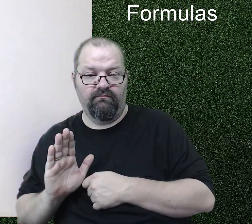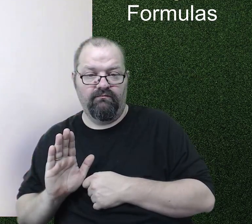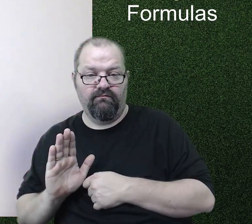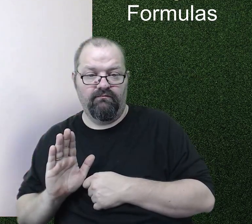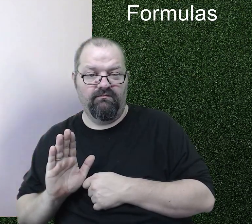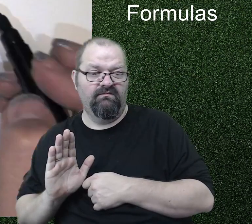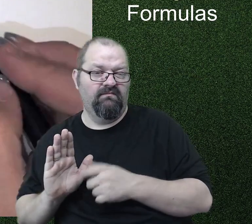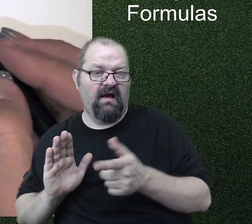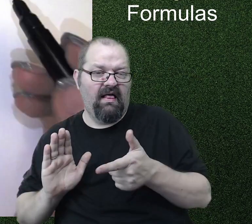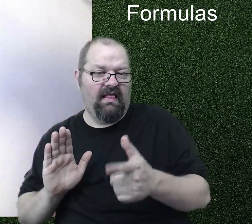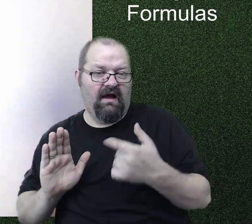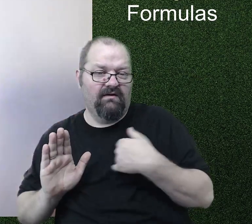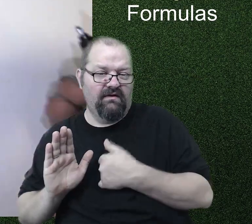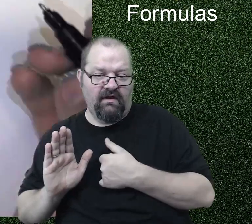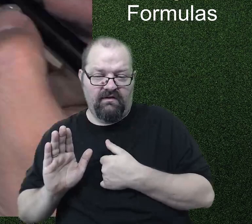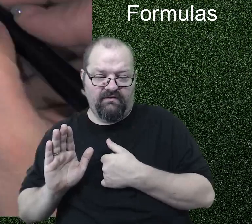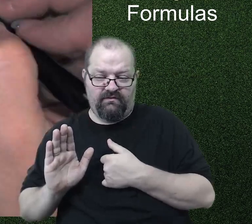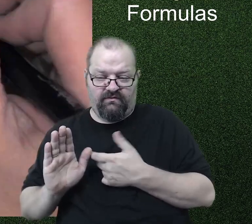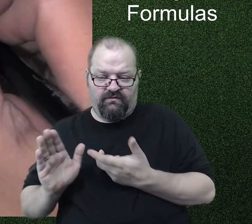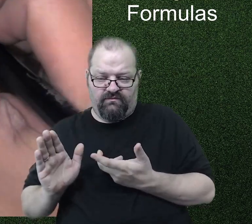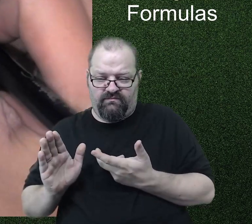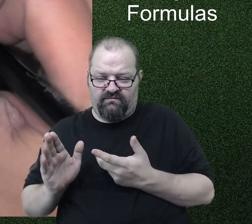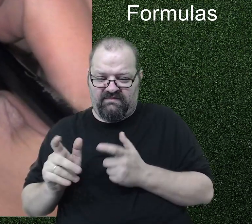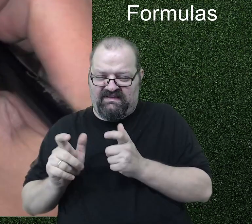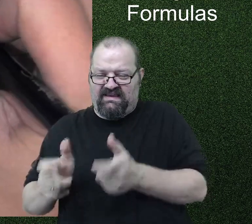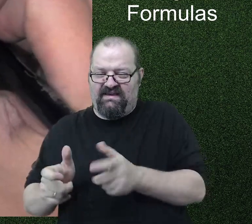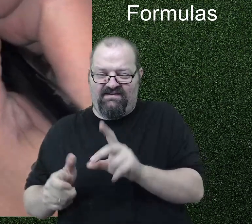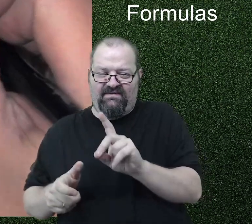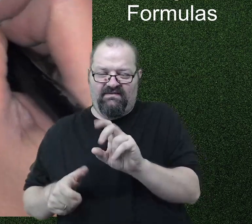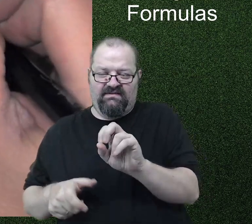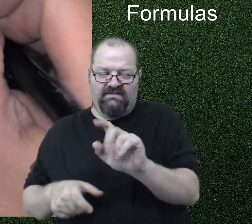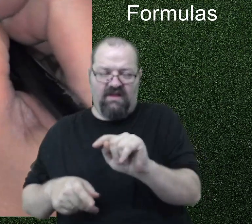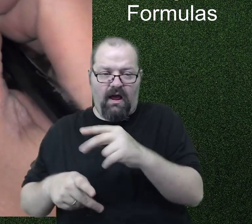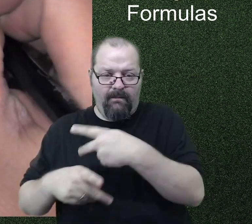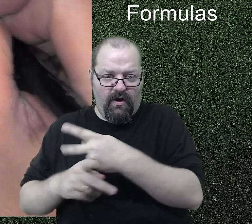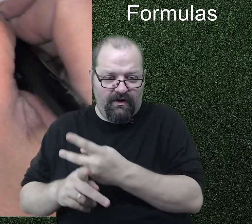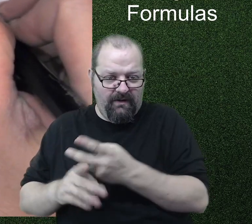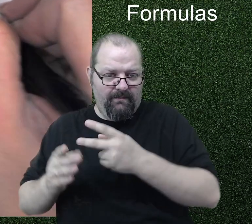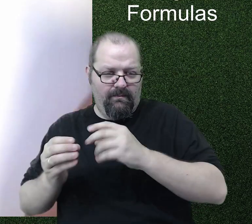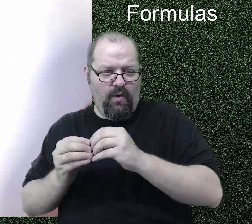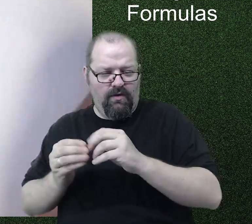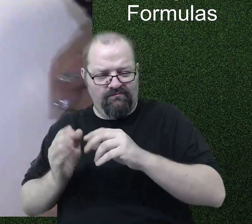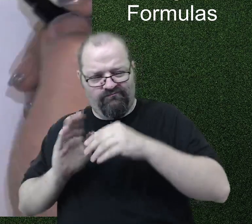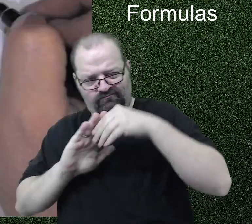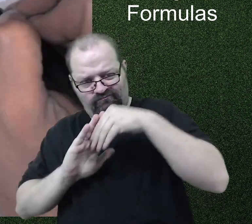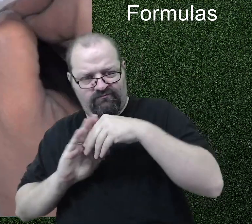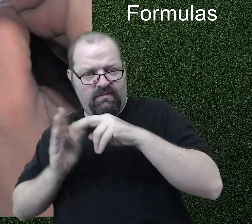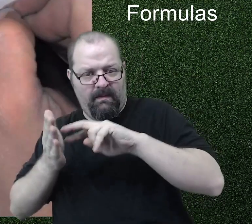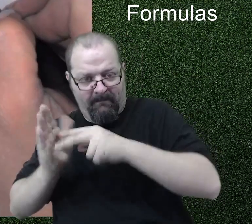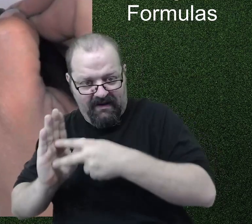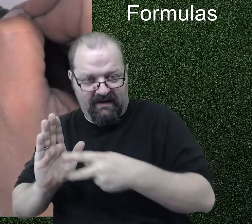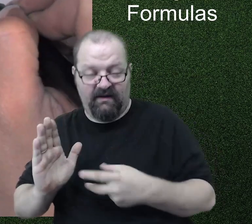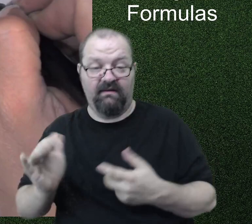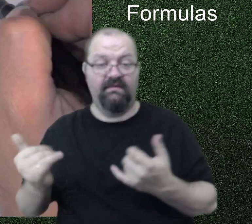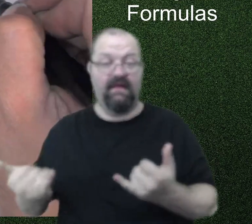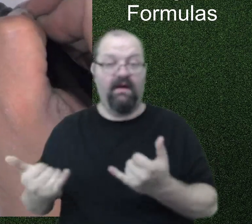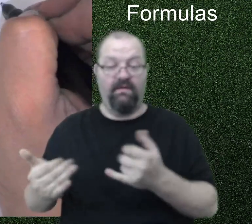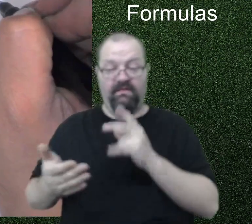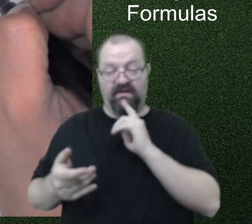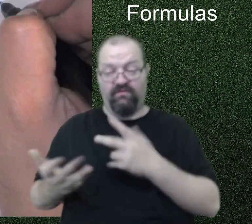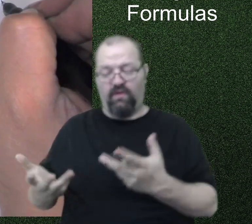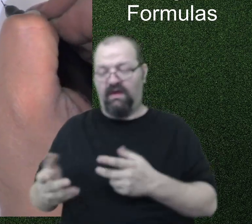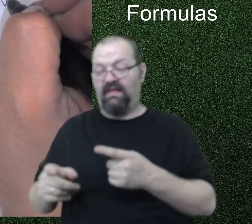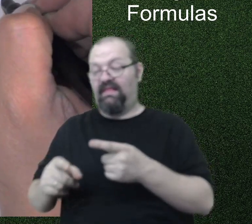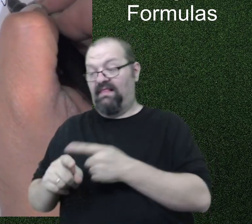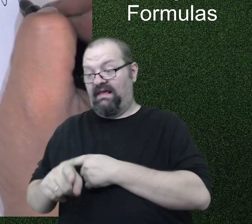which allows us to give this dot product some meaning, is that the dot product is the length of u